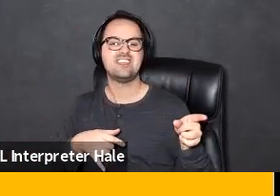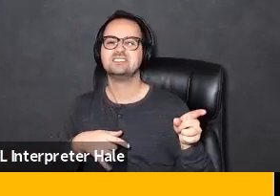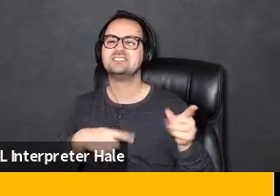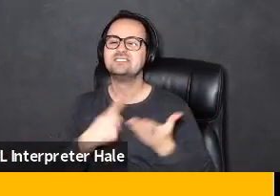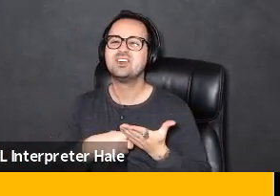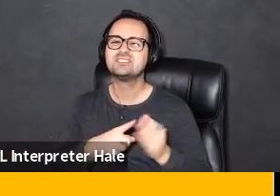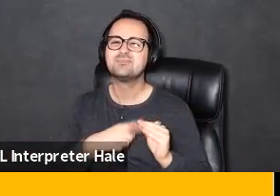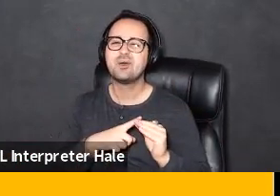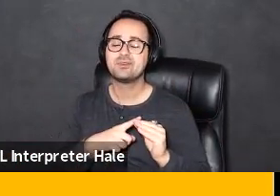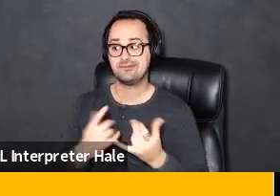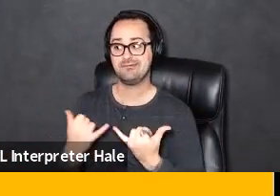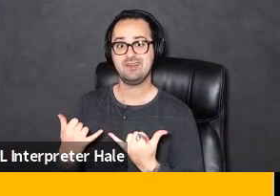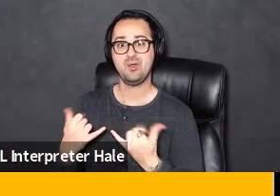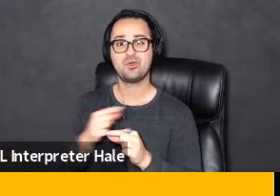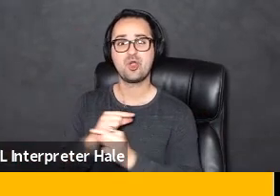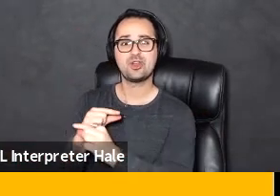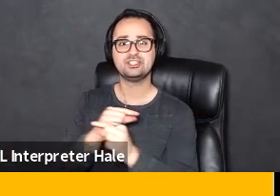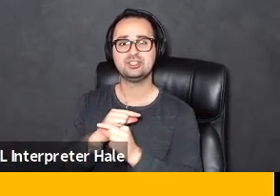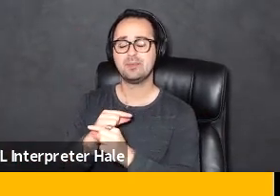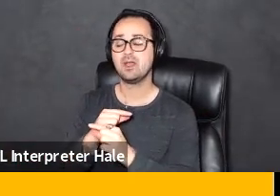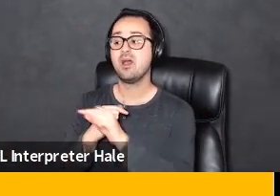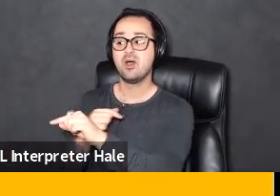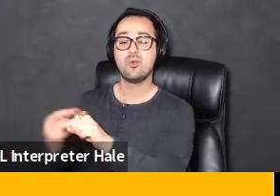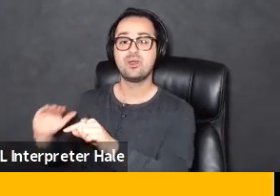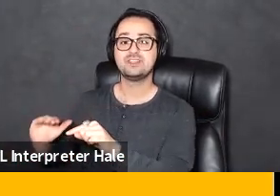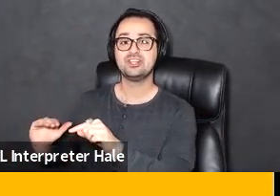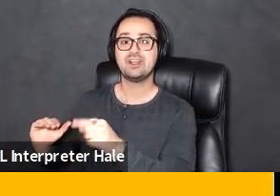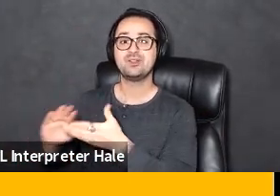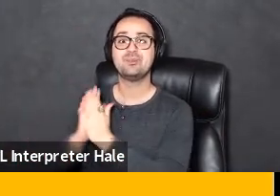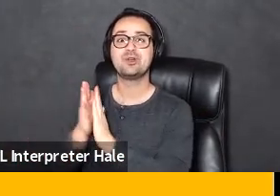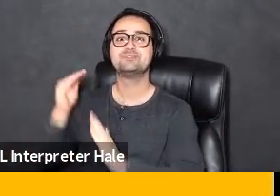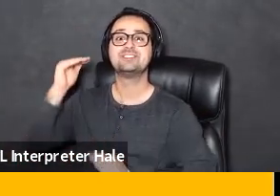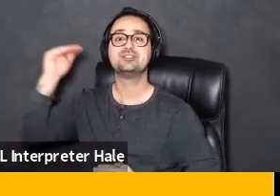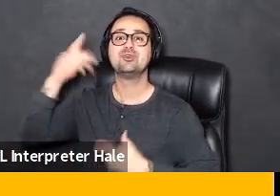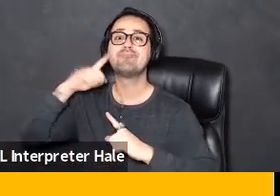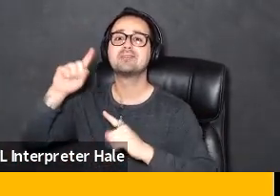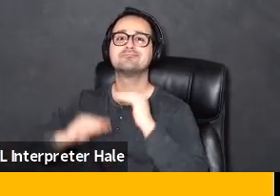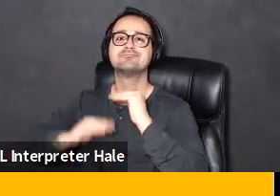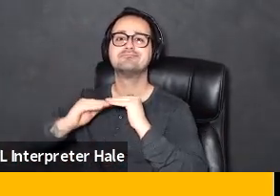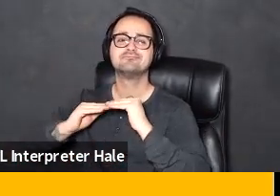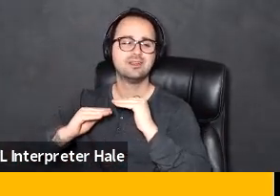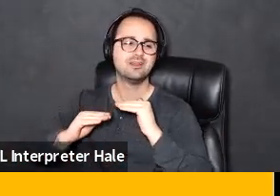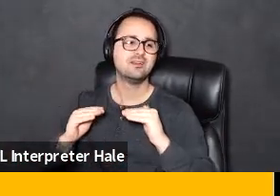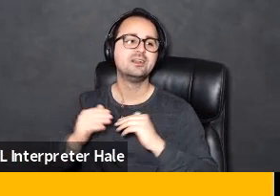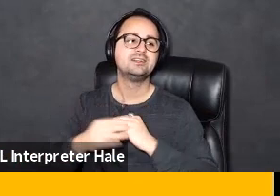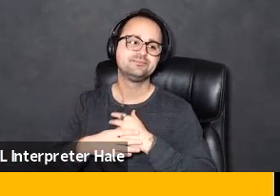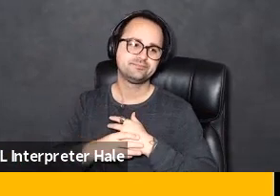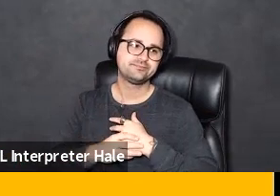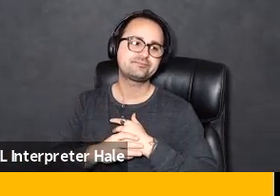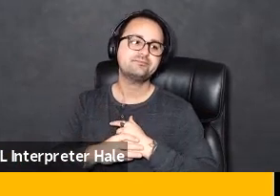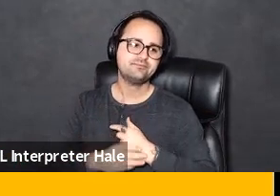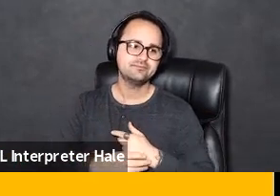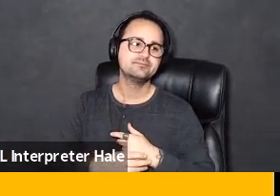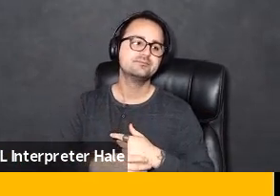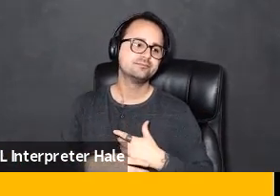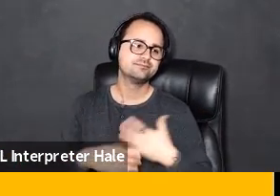about now guardianship when the child becomes an adult, right? So this timeline goes through a lot. So it